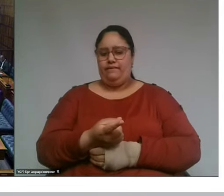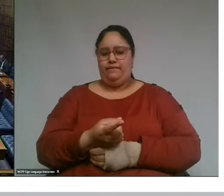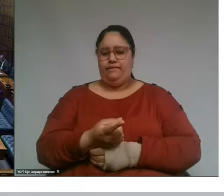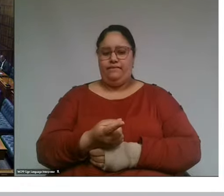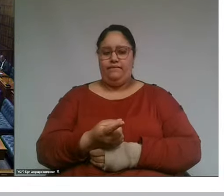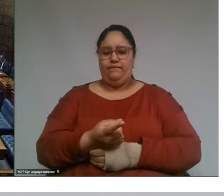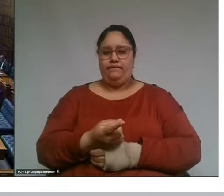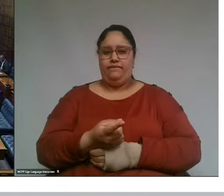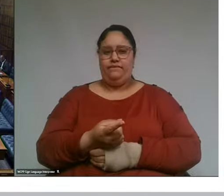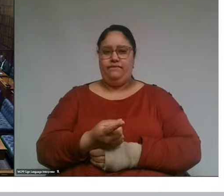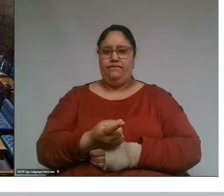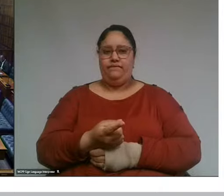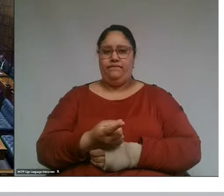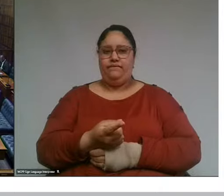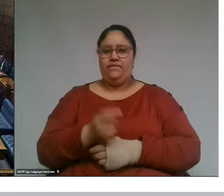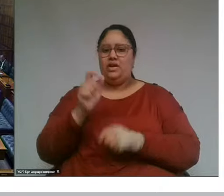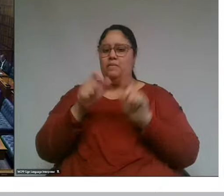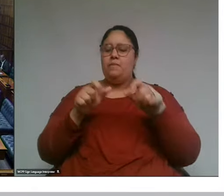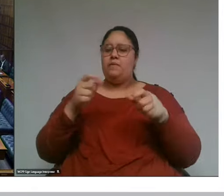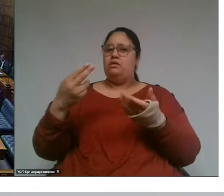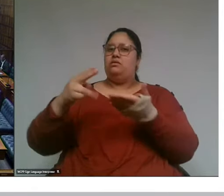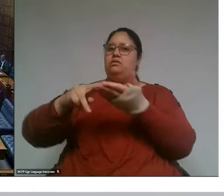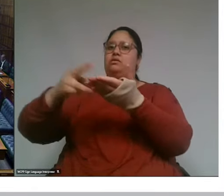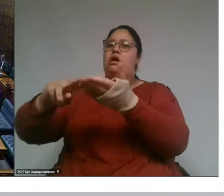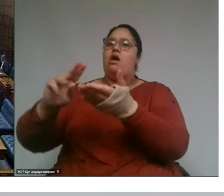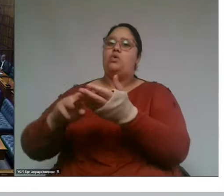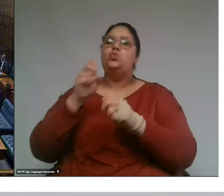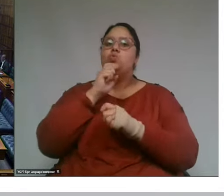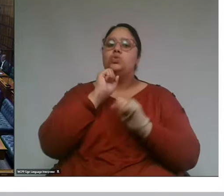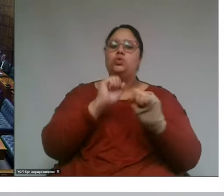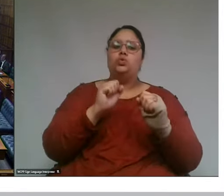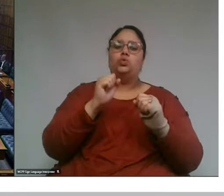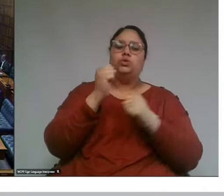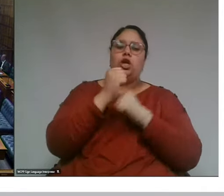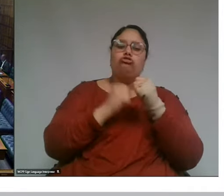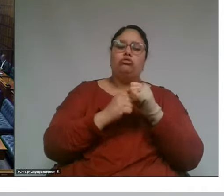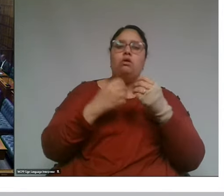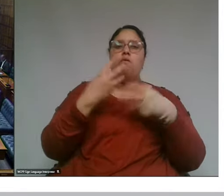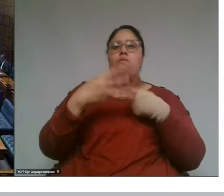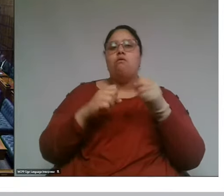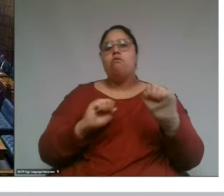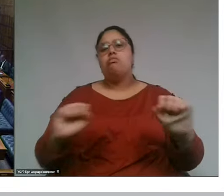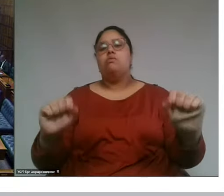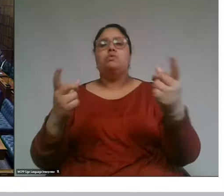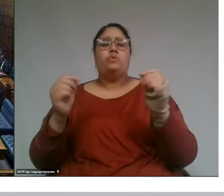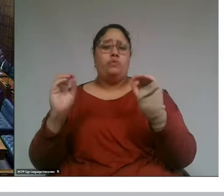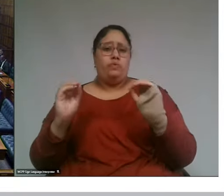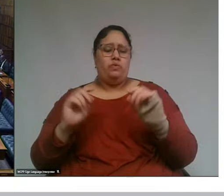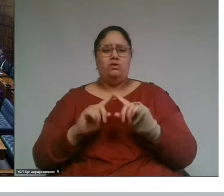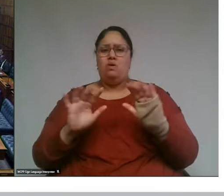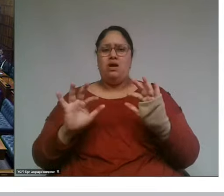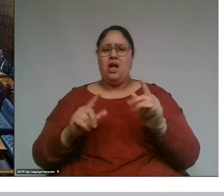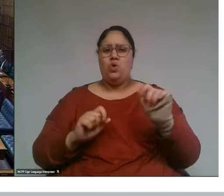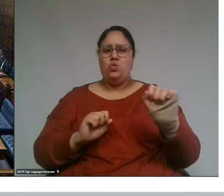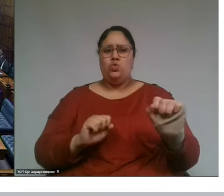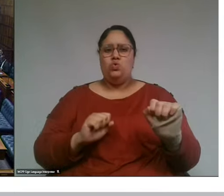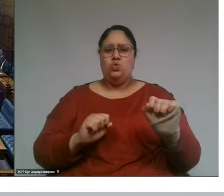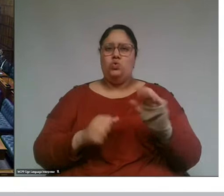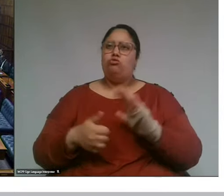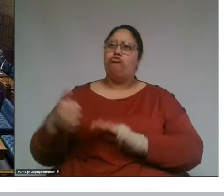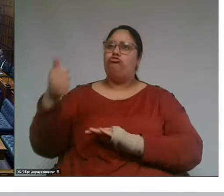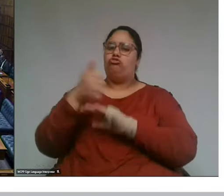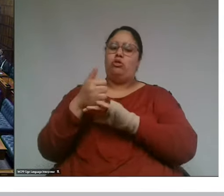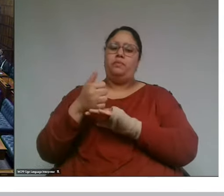uh tenants signed up for those top structures so my first question is you know how do you design a top